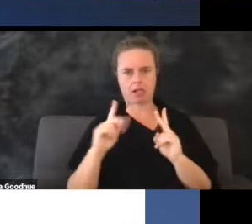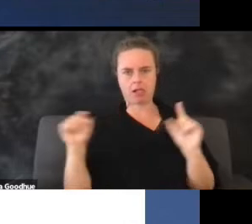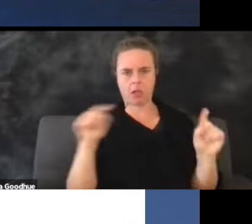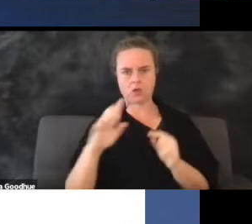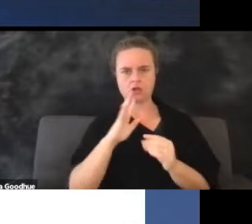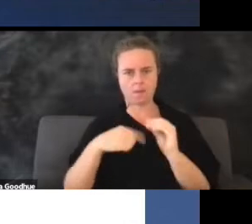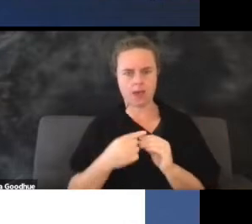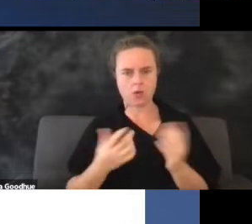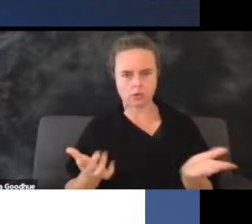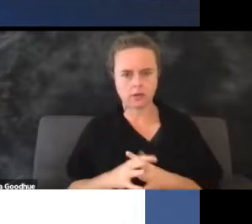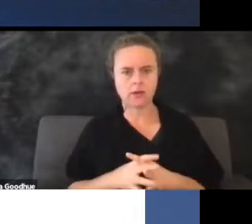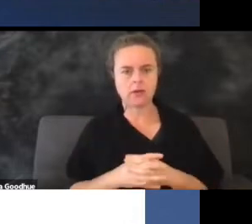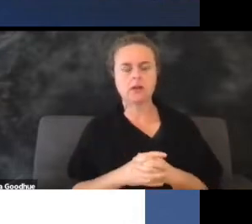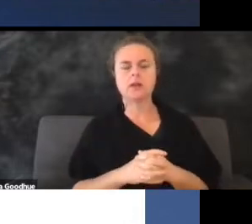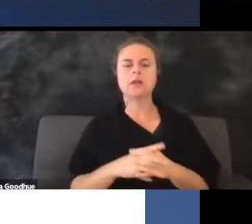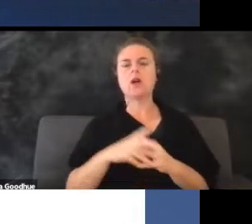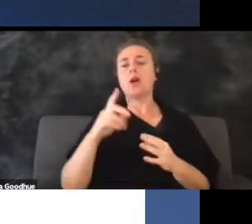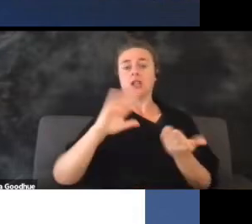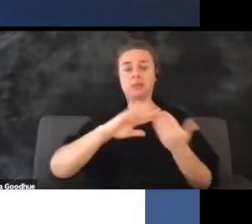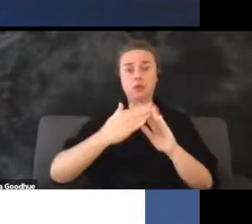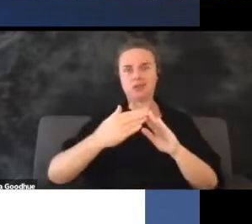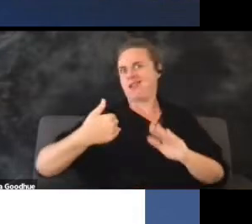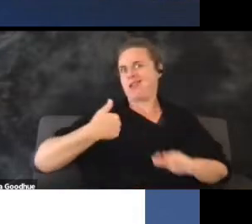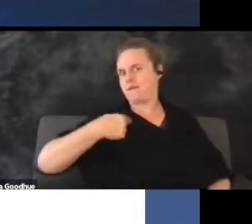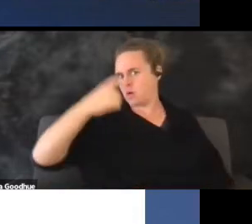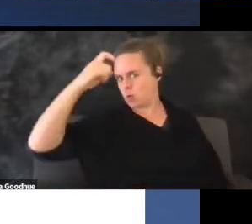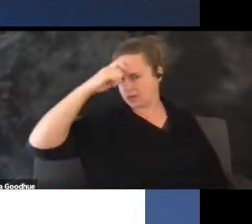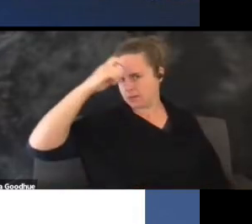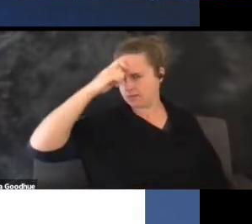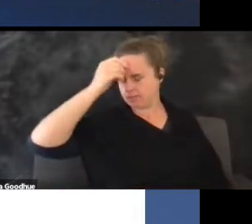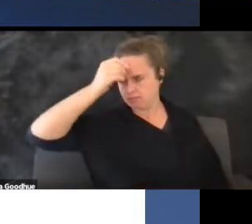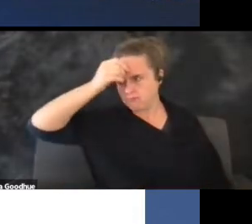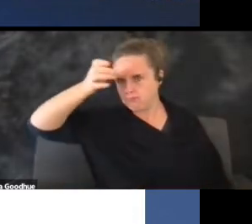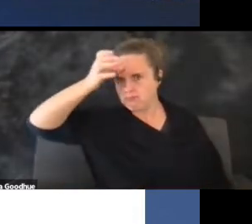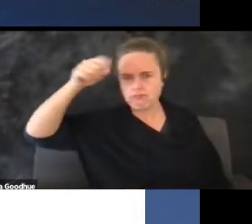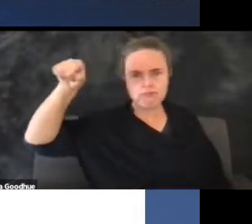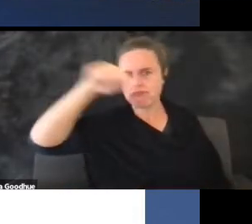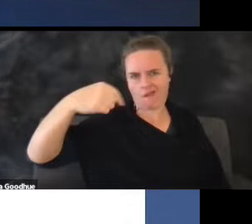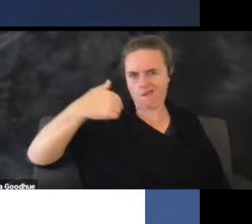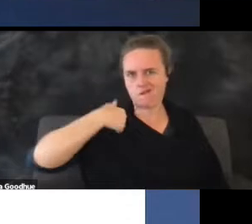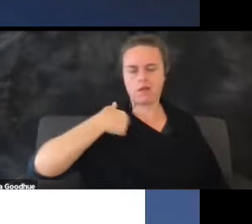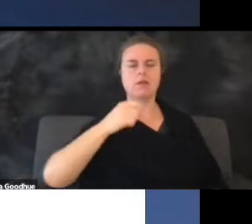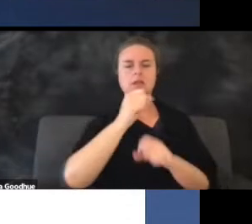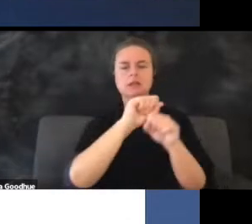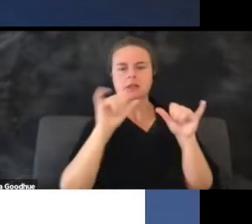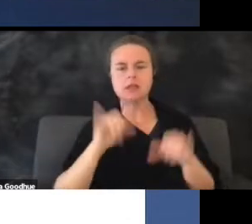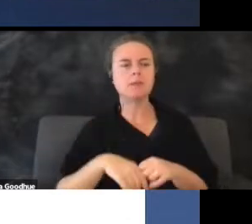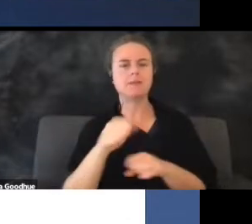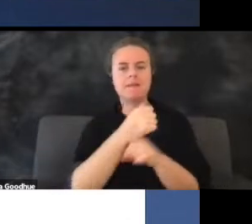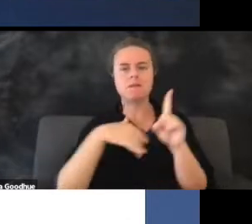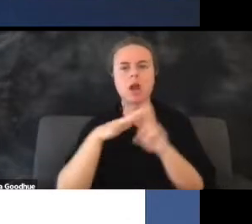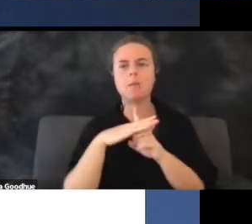wisdom in communities, and that wisdom needs to be harnessed. And the systems, environments, infrastructure, and programs we